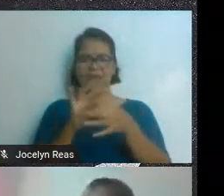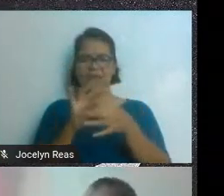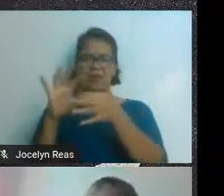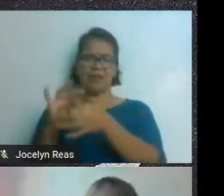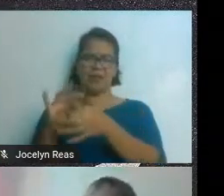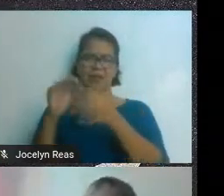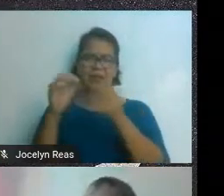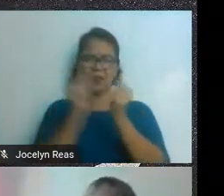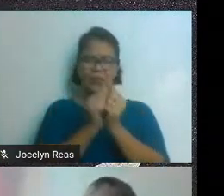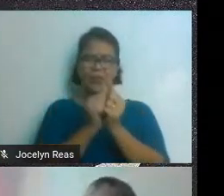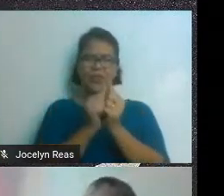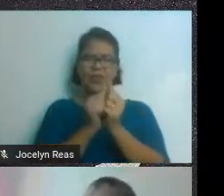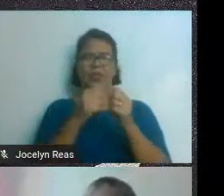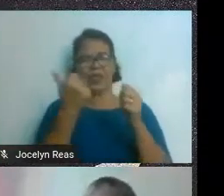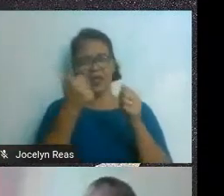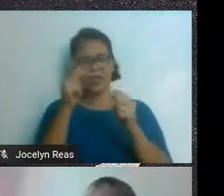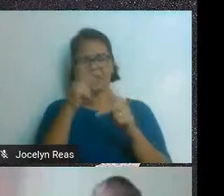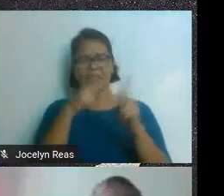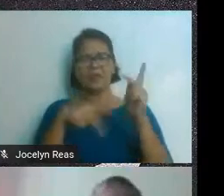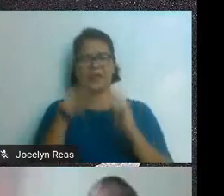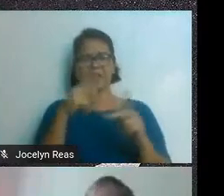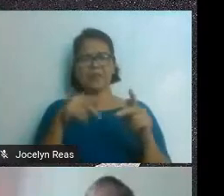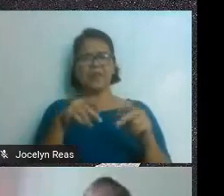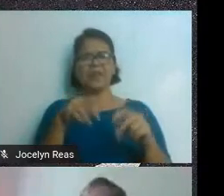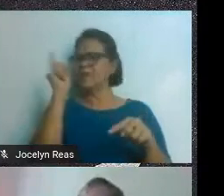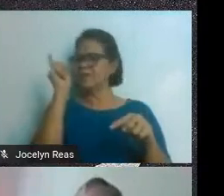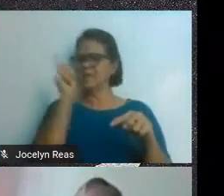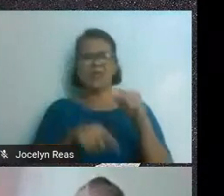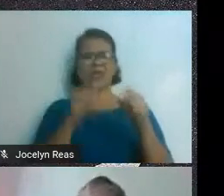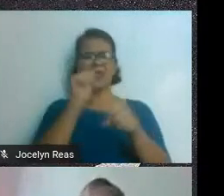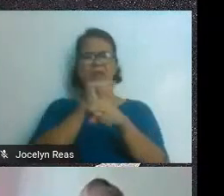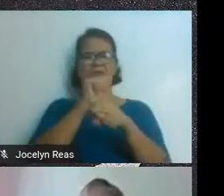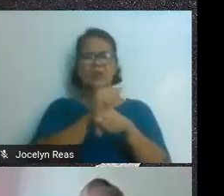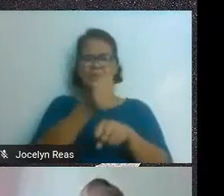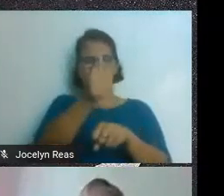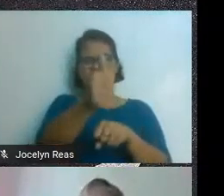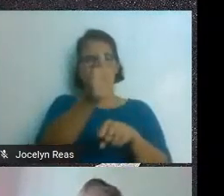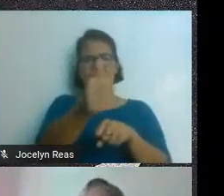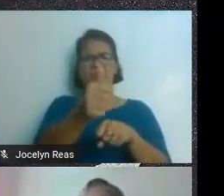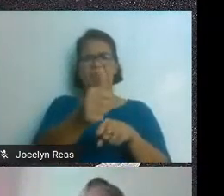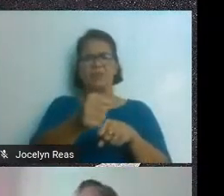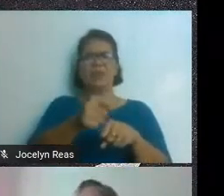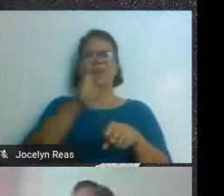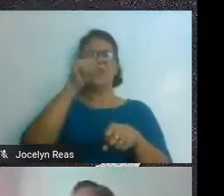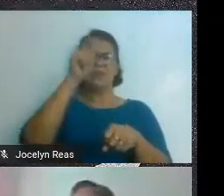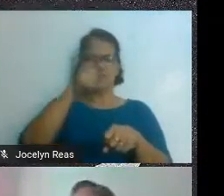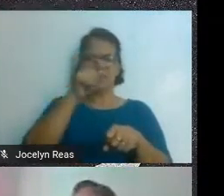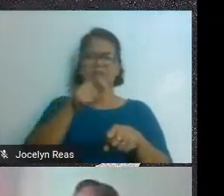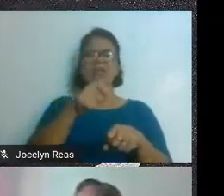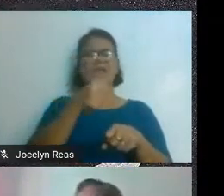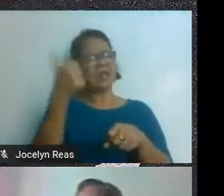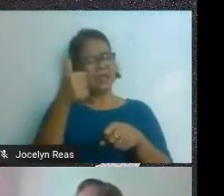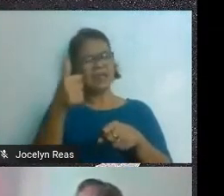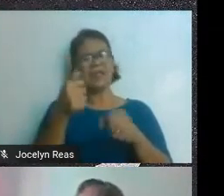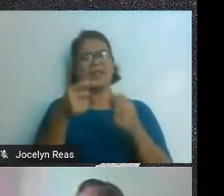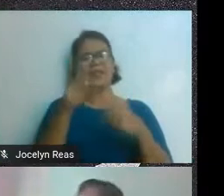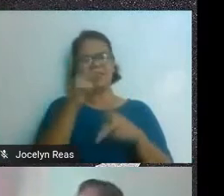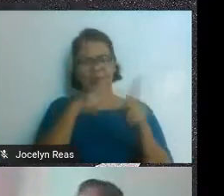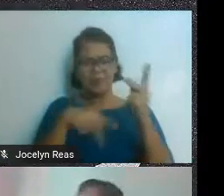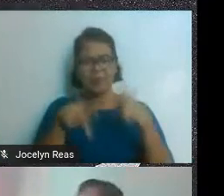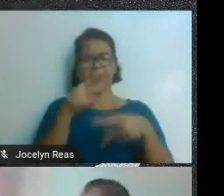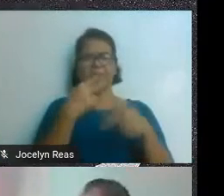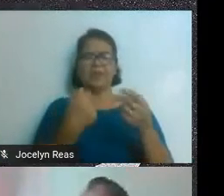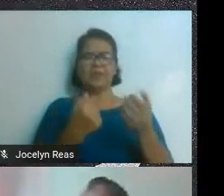Itong COVID-19 na ito, asahan nyo fellow teachers and fellow school officials, hindi lahat ng resources mabibigay ng